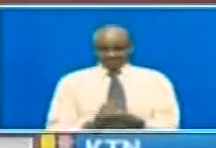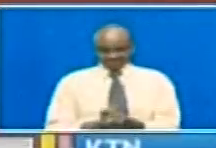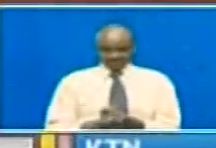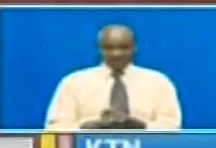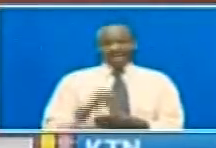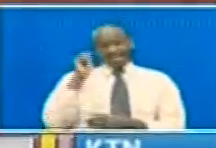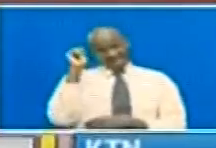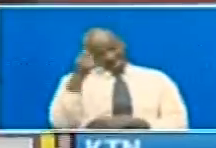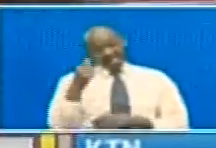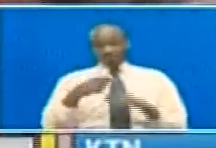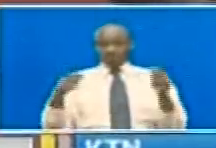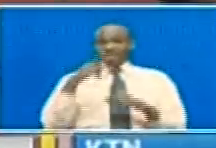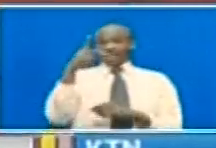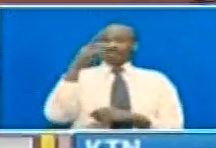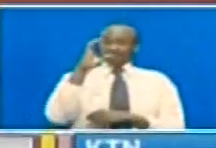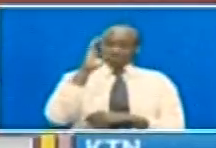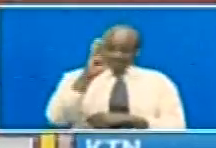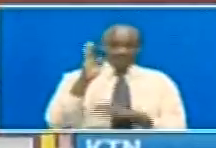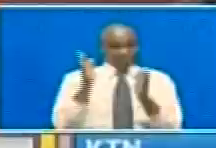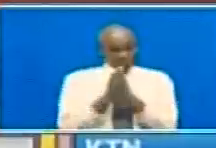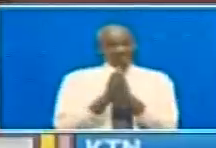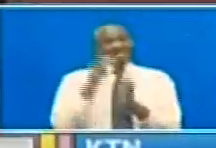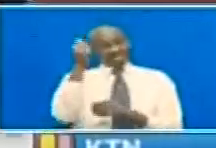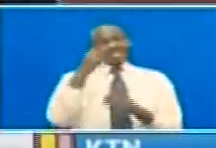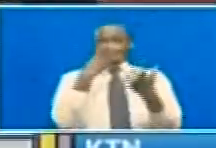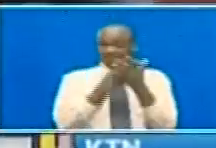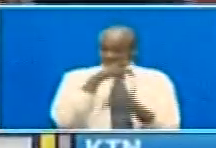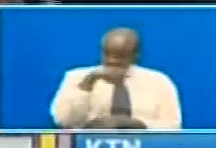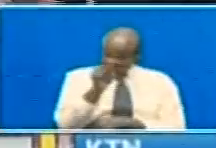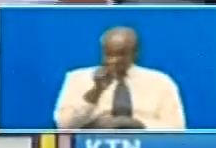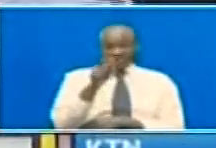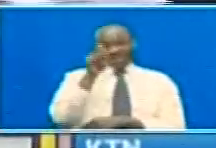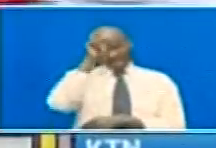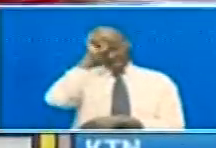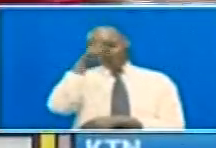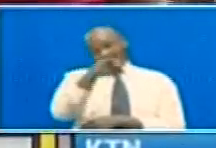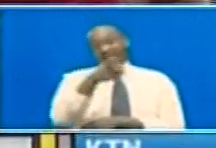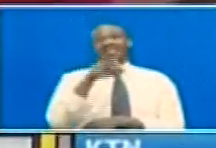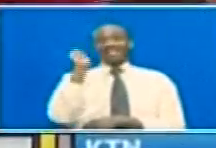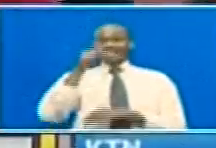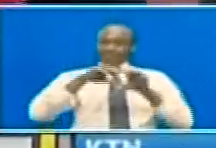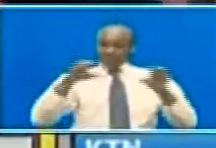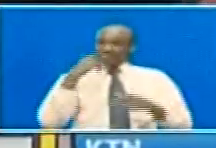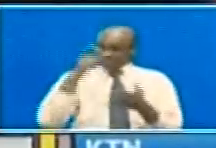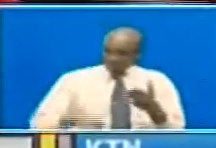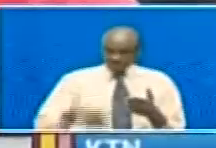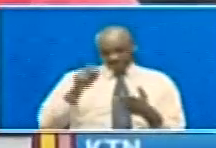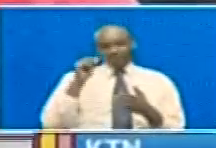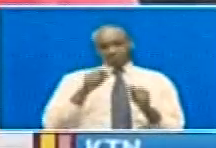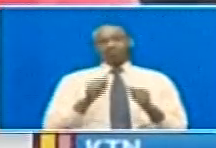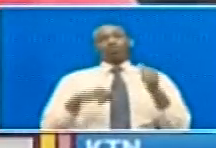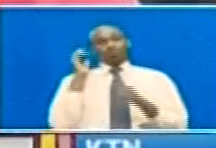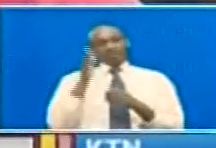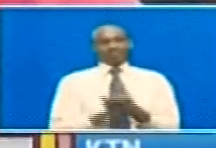Despite Kenyan opponents KCB and former champions Kenya Prisons being in the club championship in Cairo, Pipeline are confident of hitting top gears.